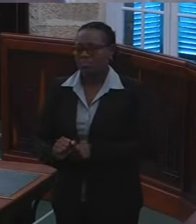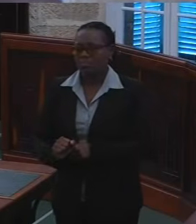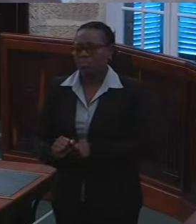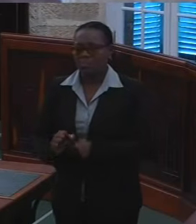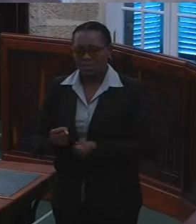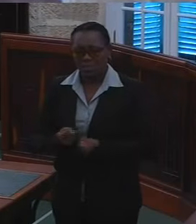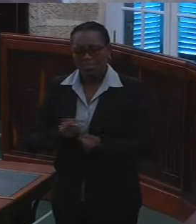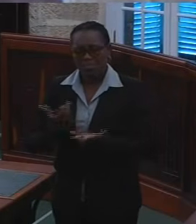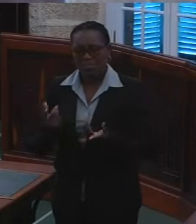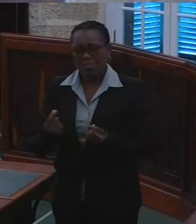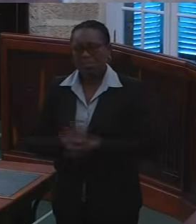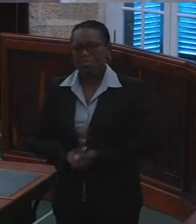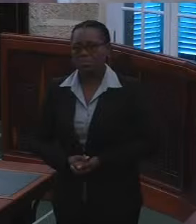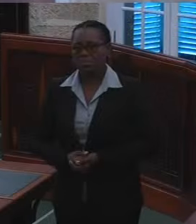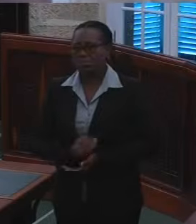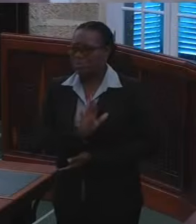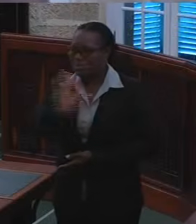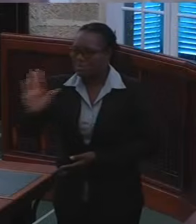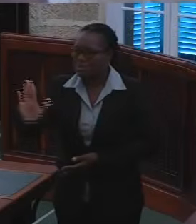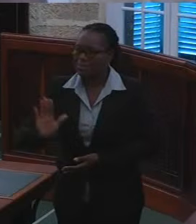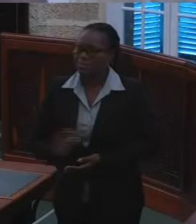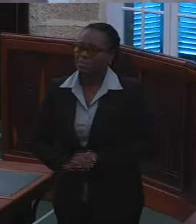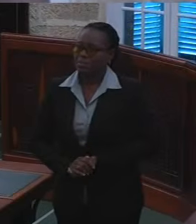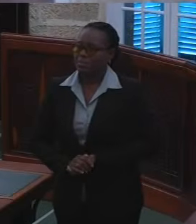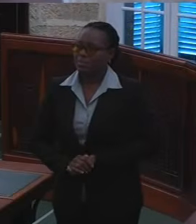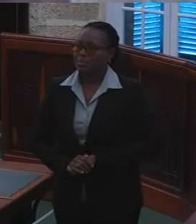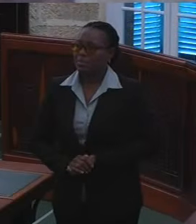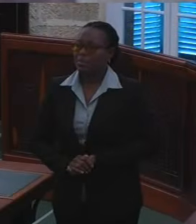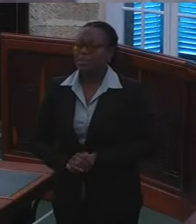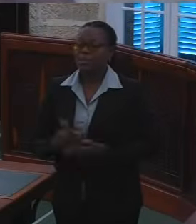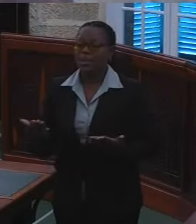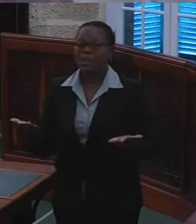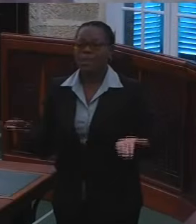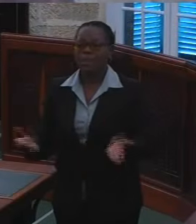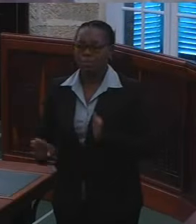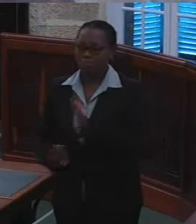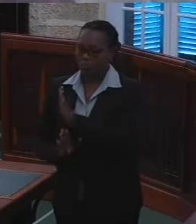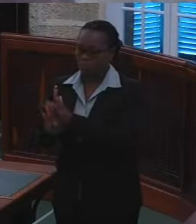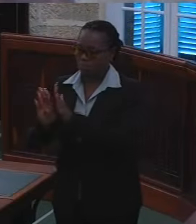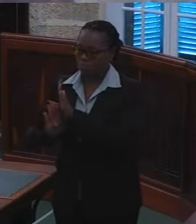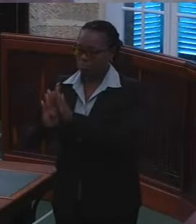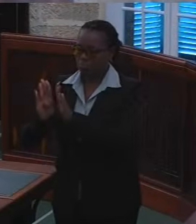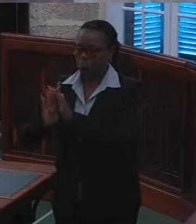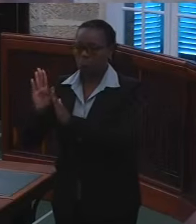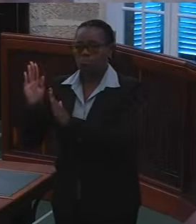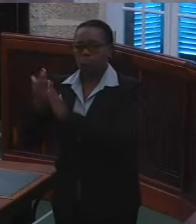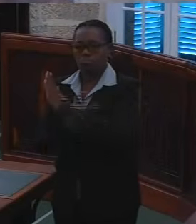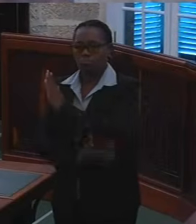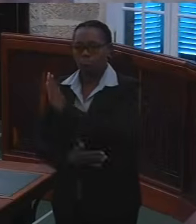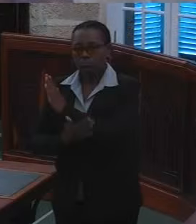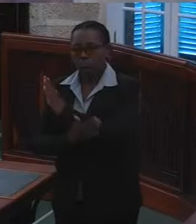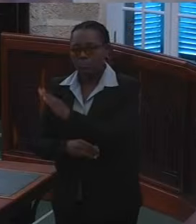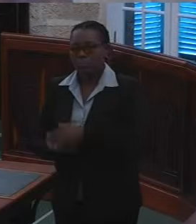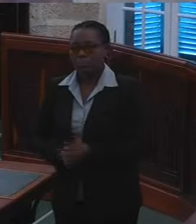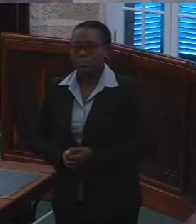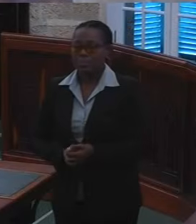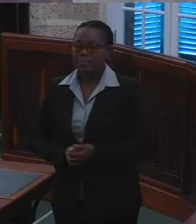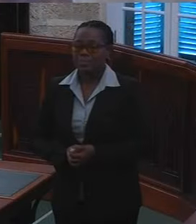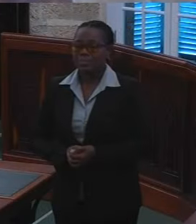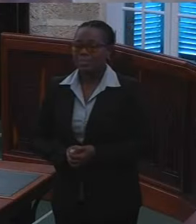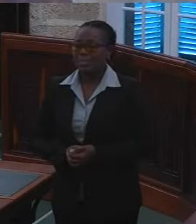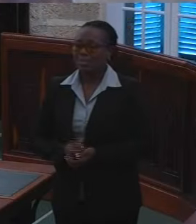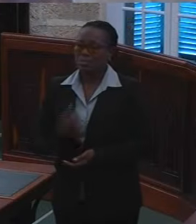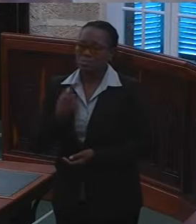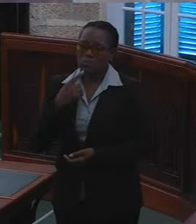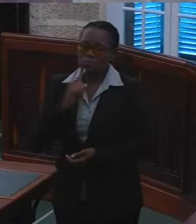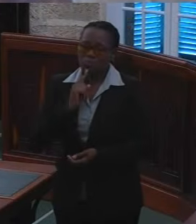selflessness. Those were the tenets that build this society. And I'm saying that it's unfortunate that I'm here to